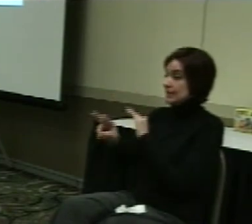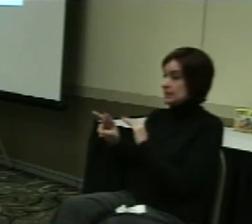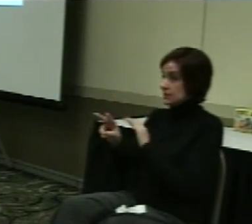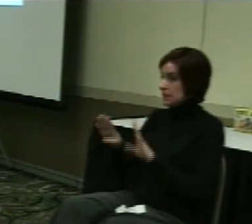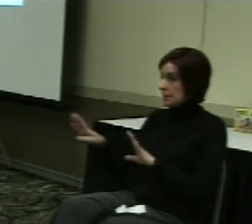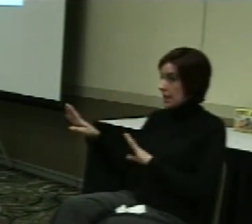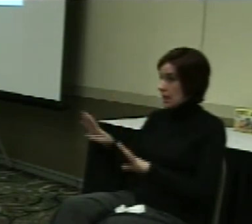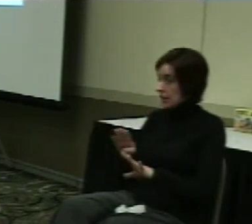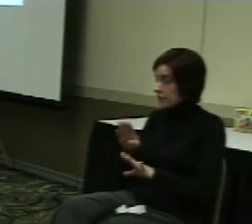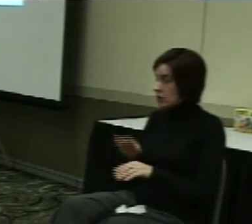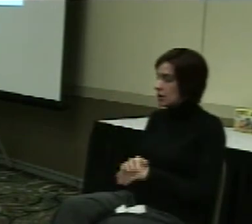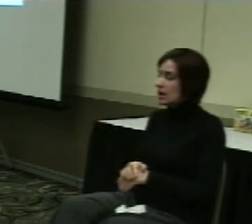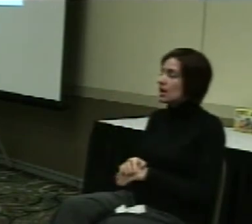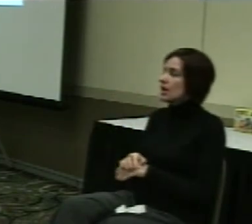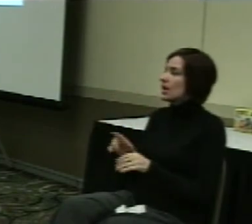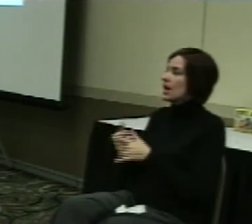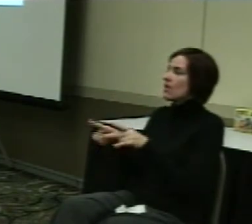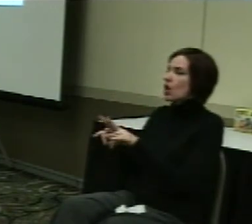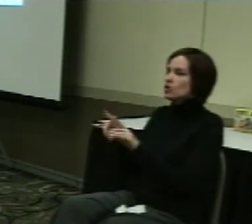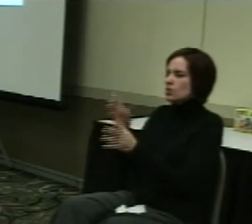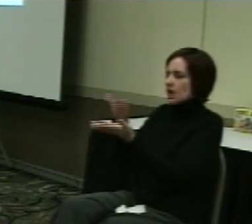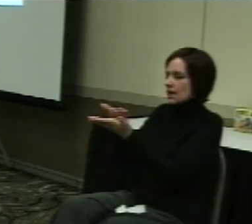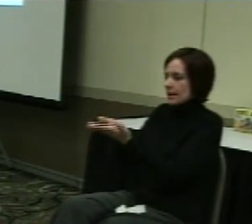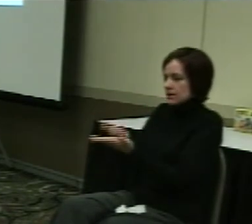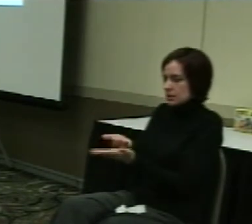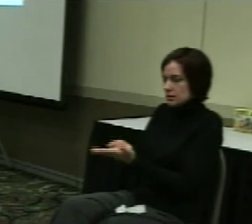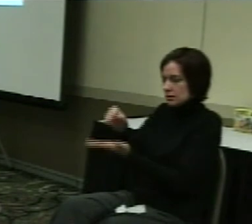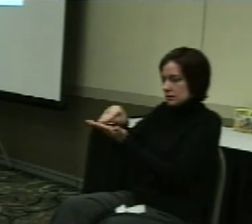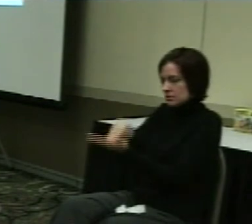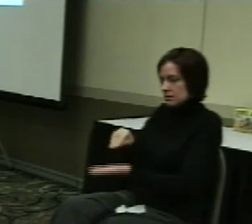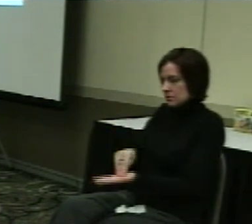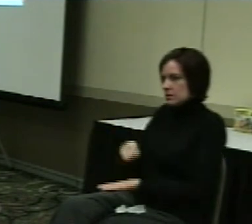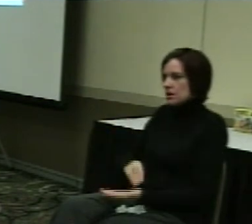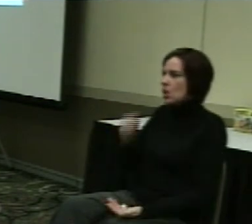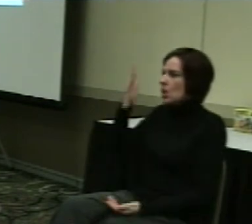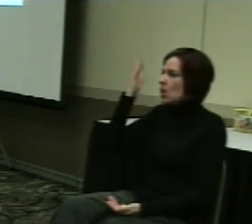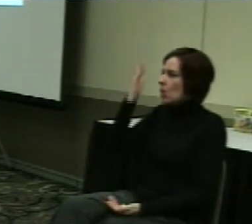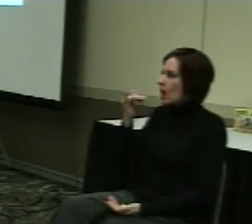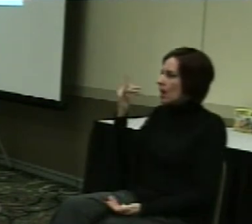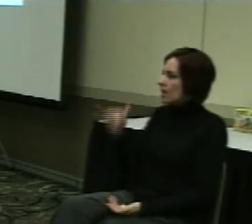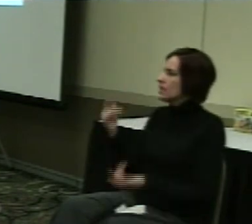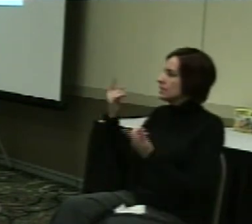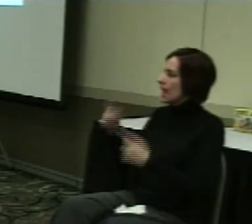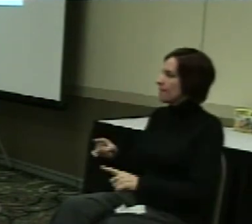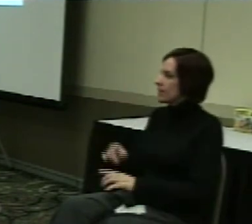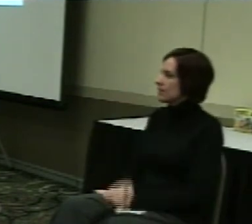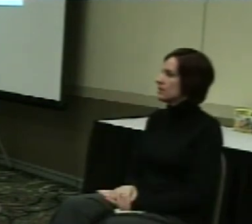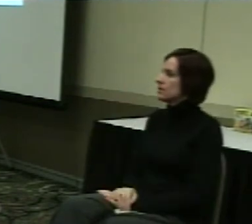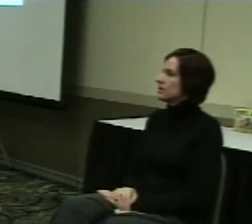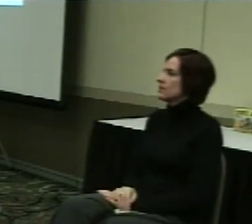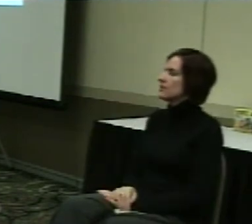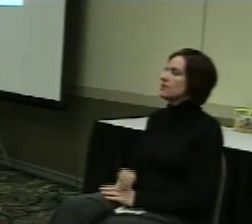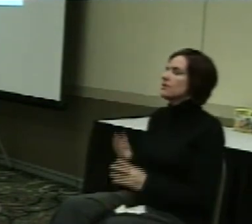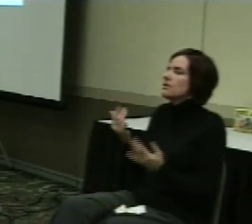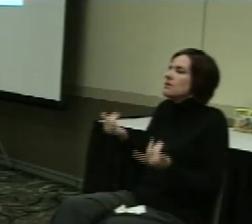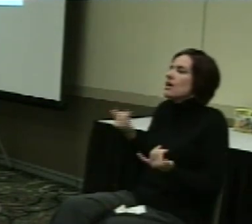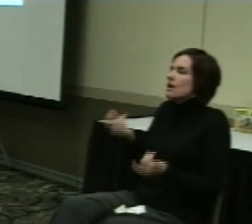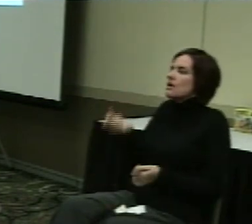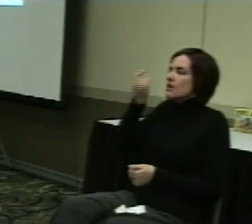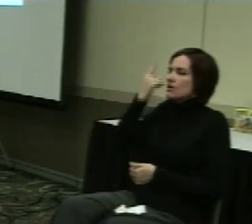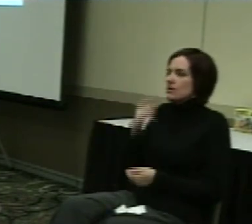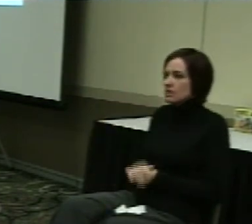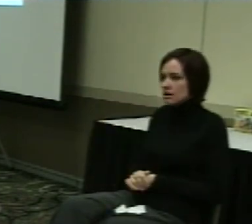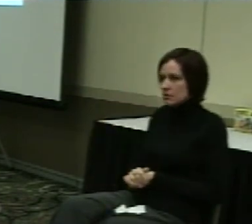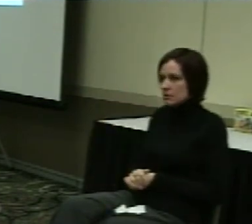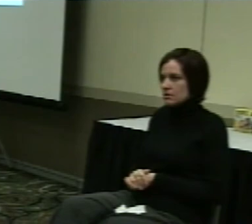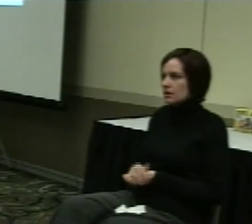can documenting why this thing is happening. Oh, now I get it. Now I understand.